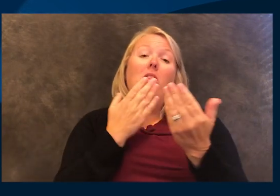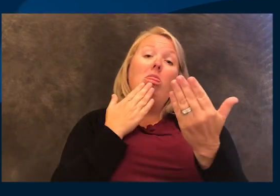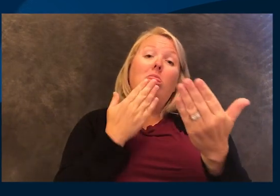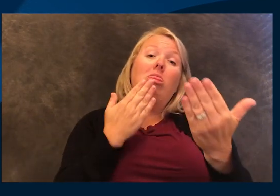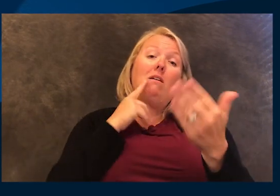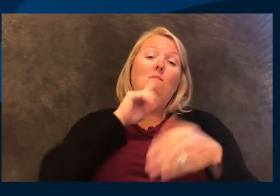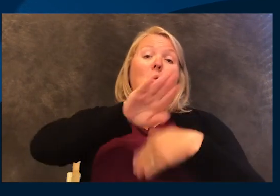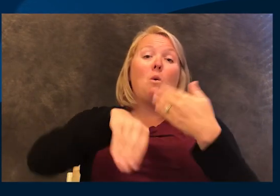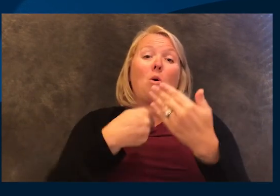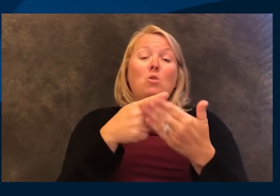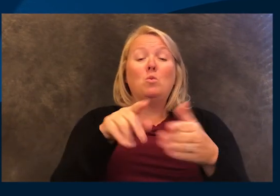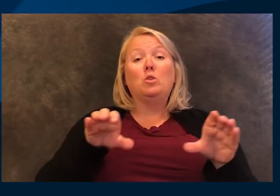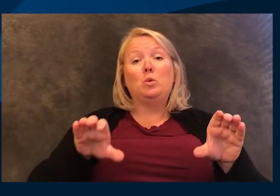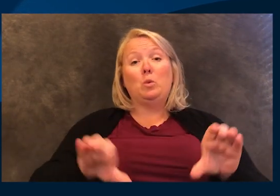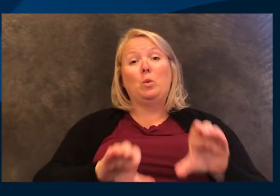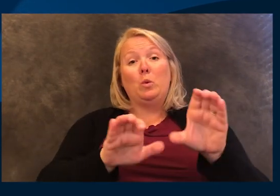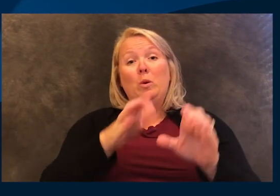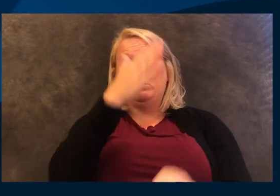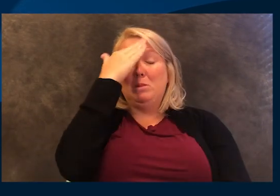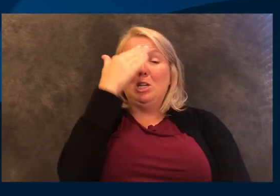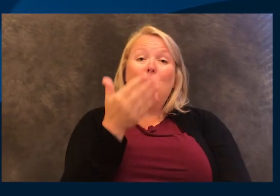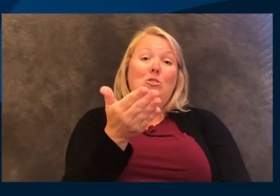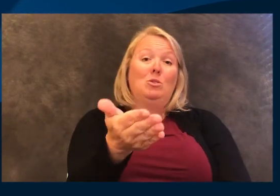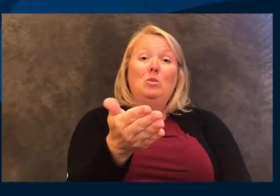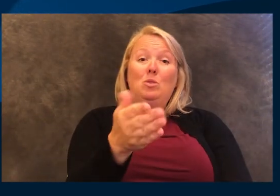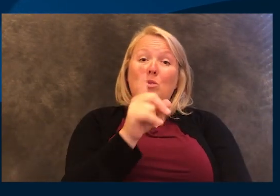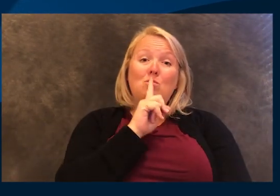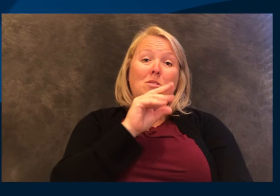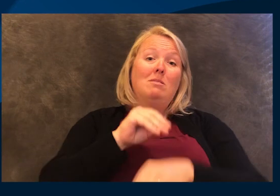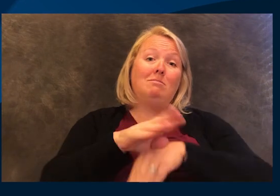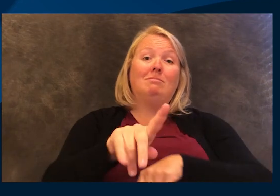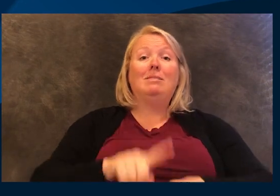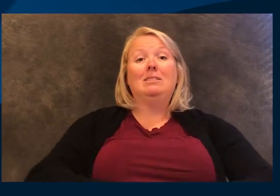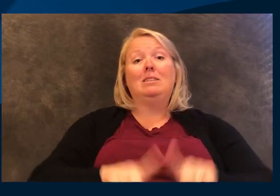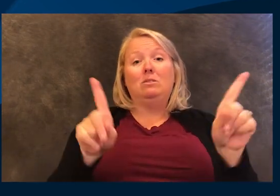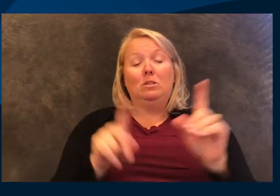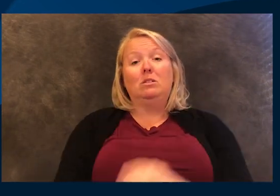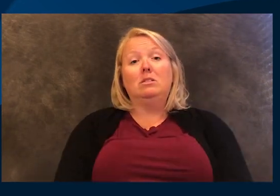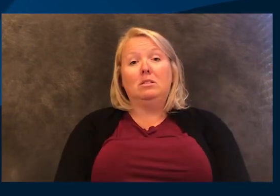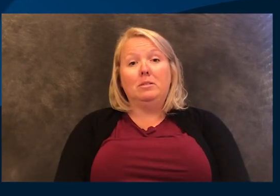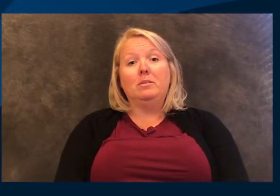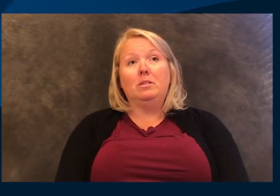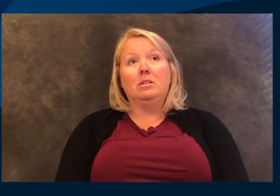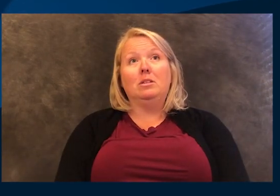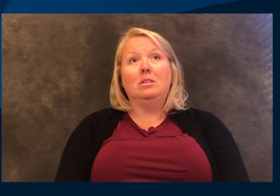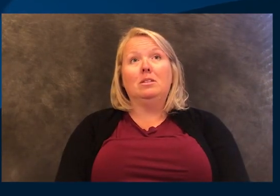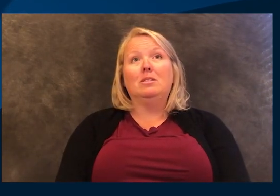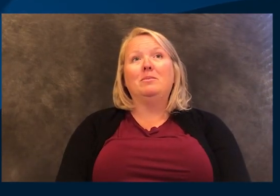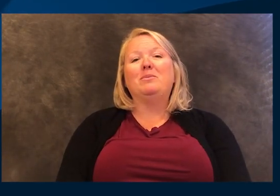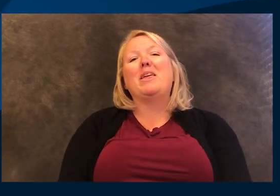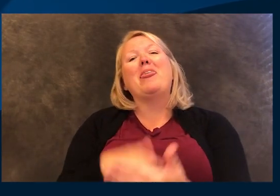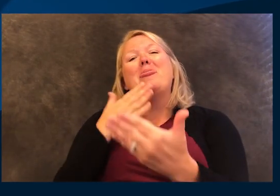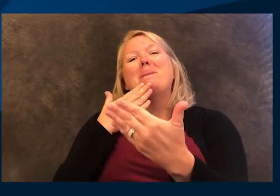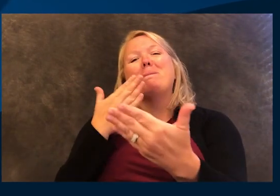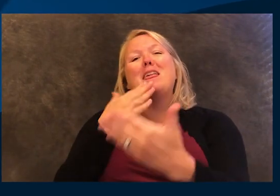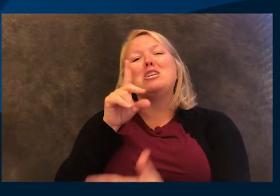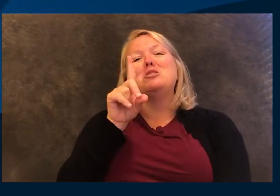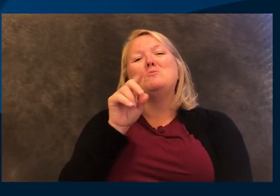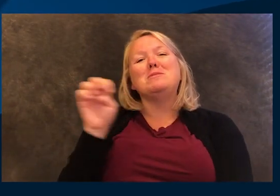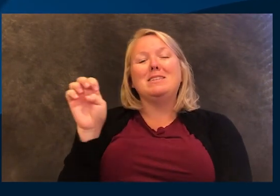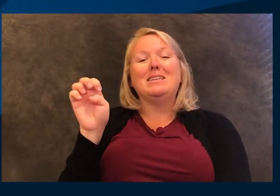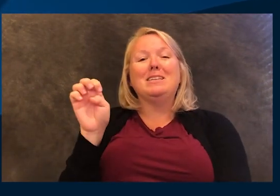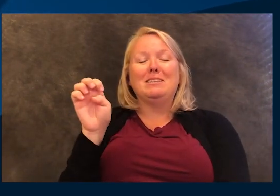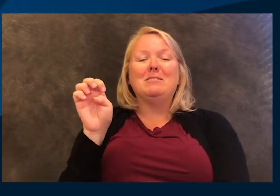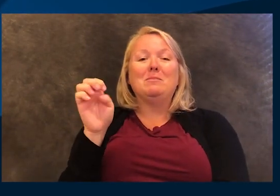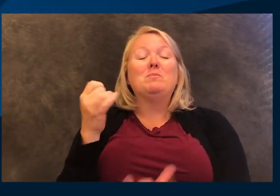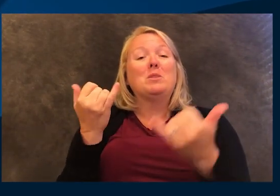for all you do, because you are really making a difference. Thank you, Dee. In closing, I want